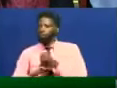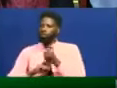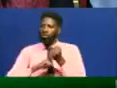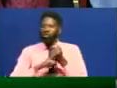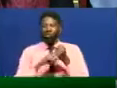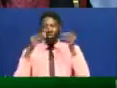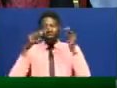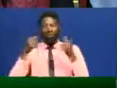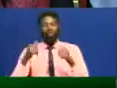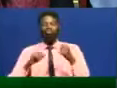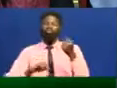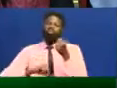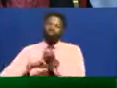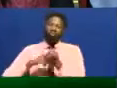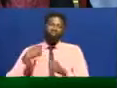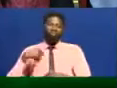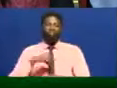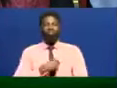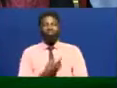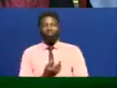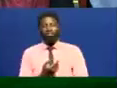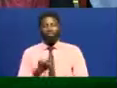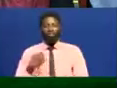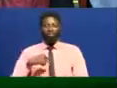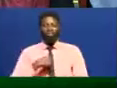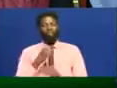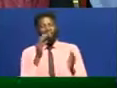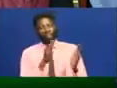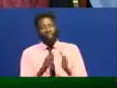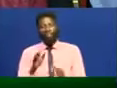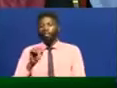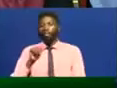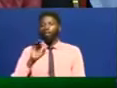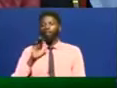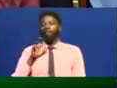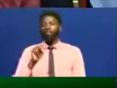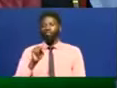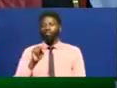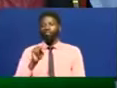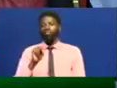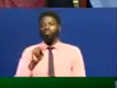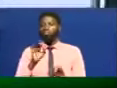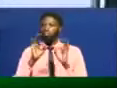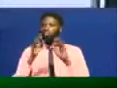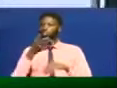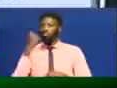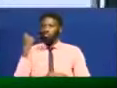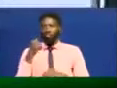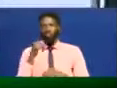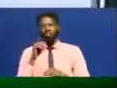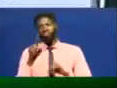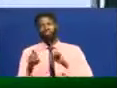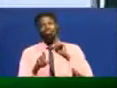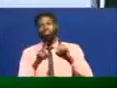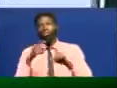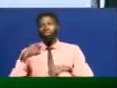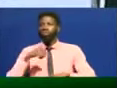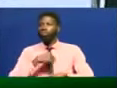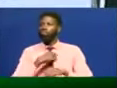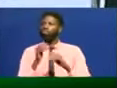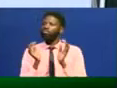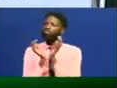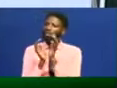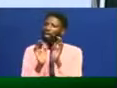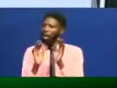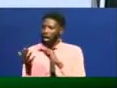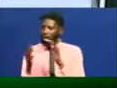putting together the most incredible Africa Cup of Nations ever seen. Those who are asking about our facilities, we